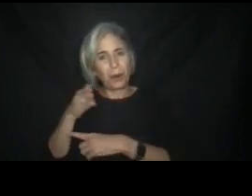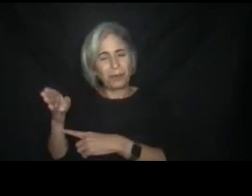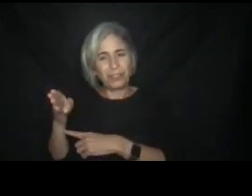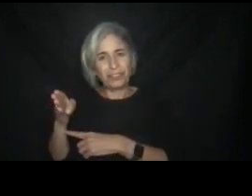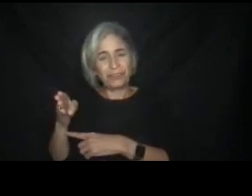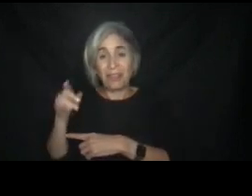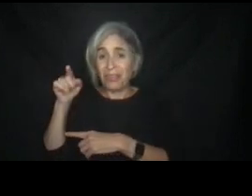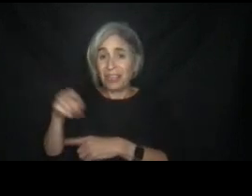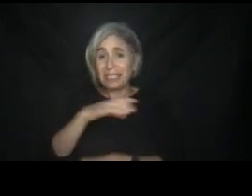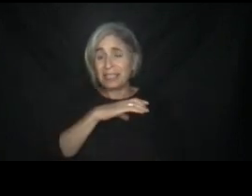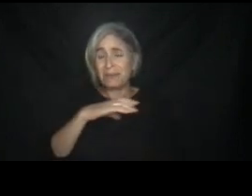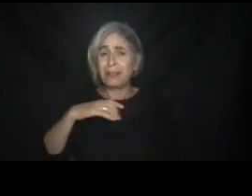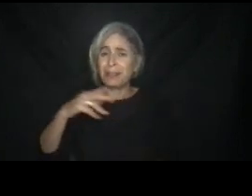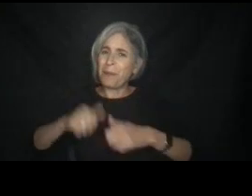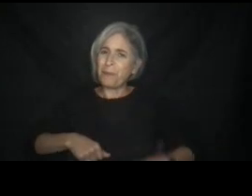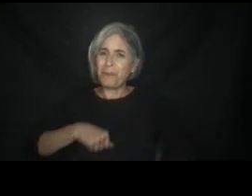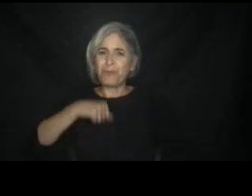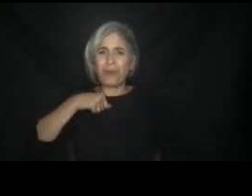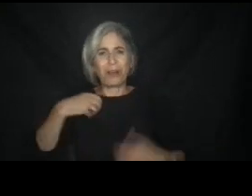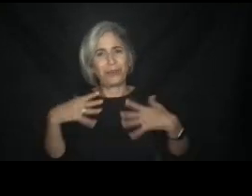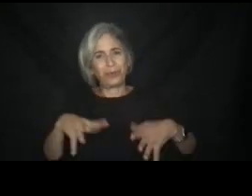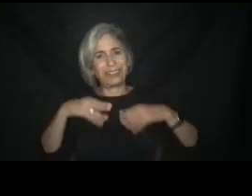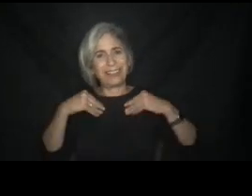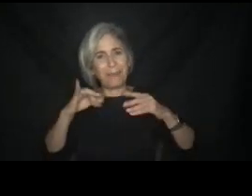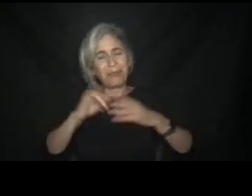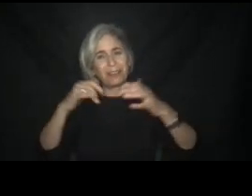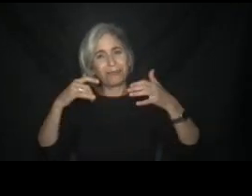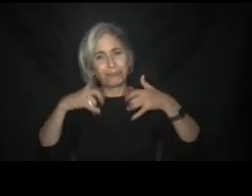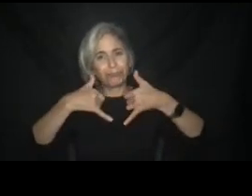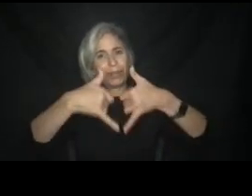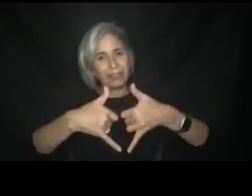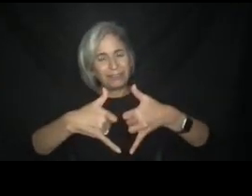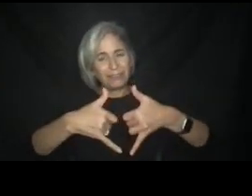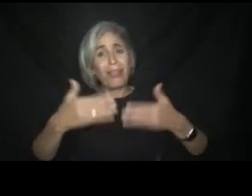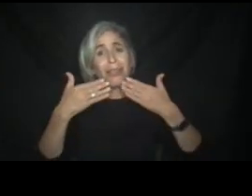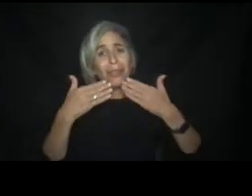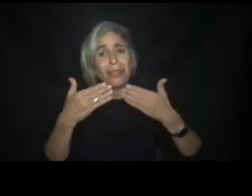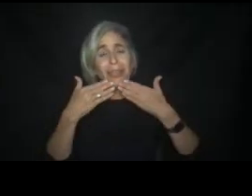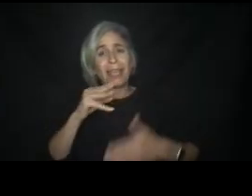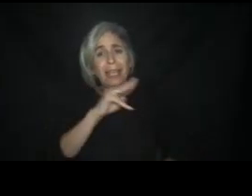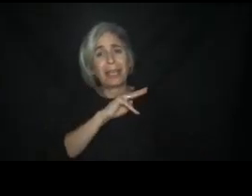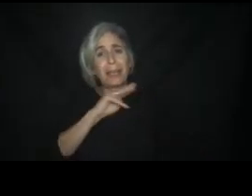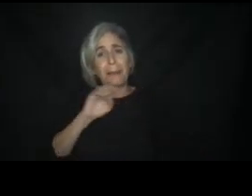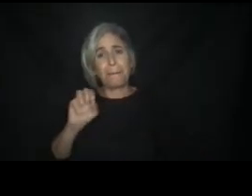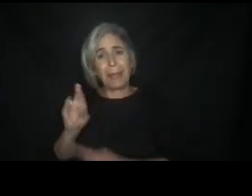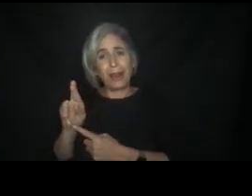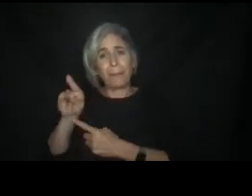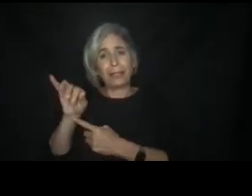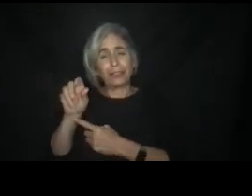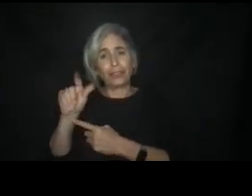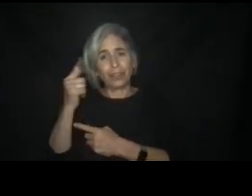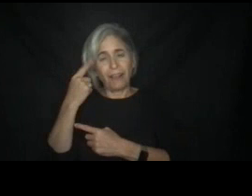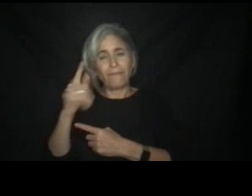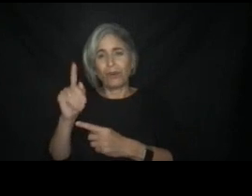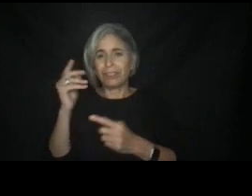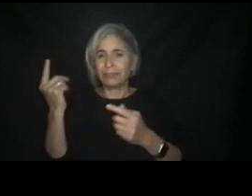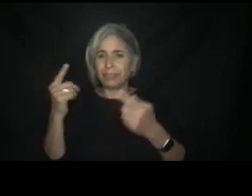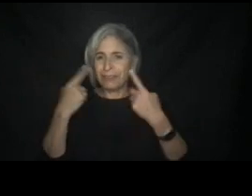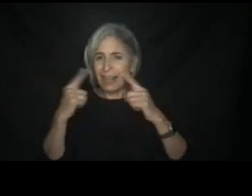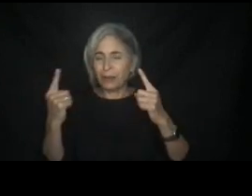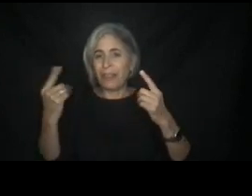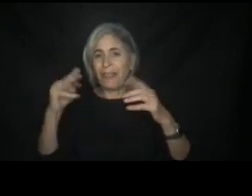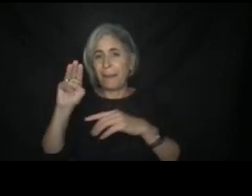this committee, I'm proud to accept this proclamation and thank Mayor Penserga for the city's declaration that